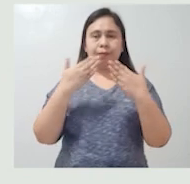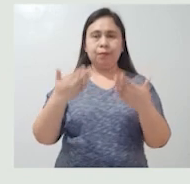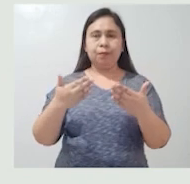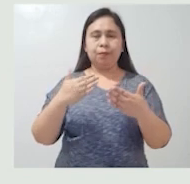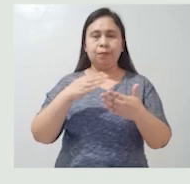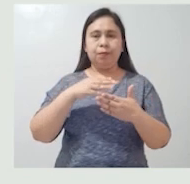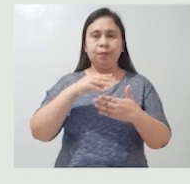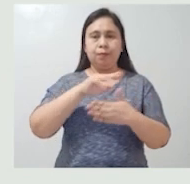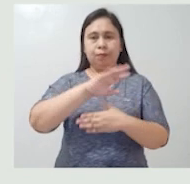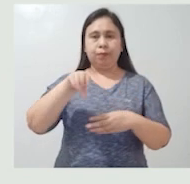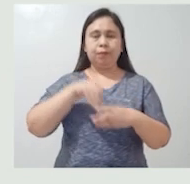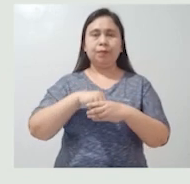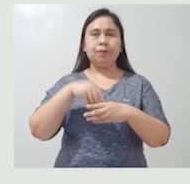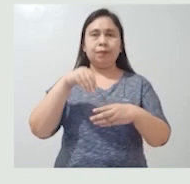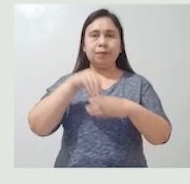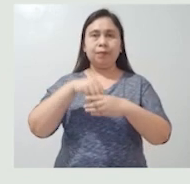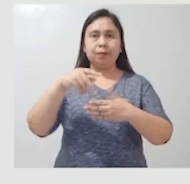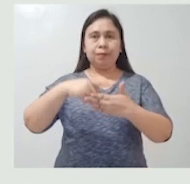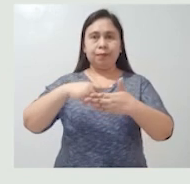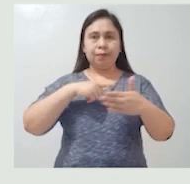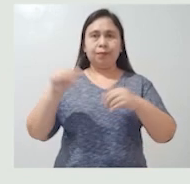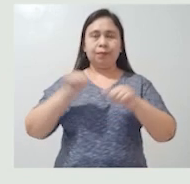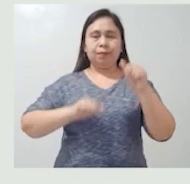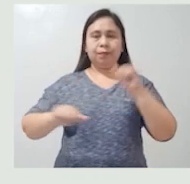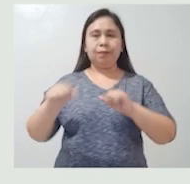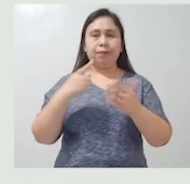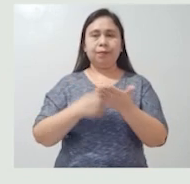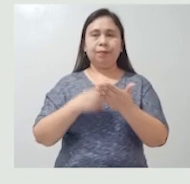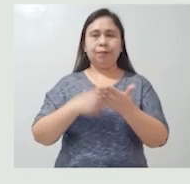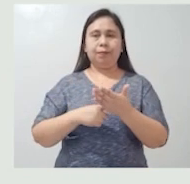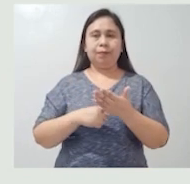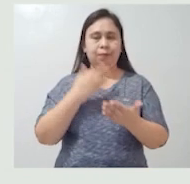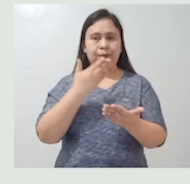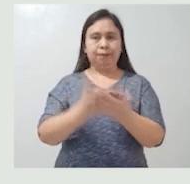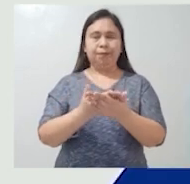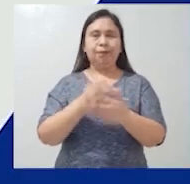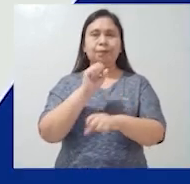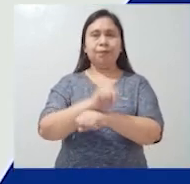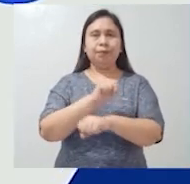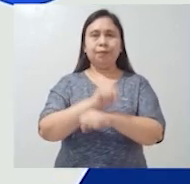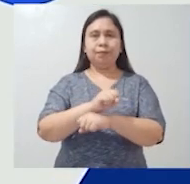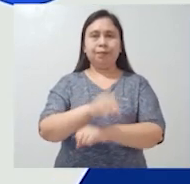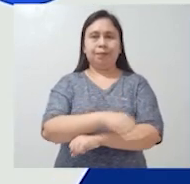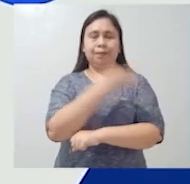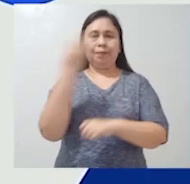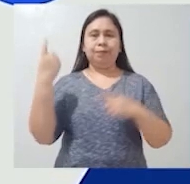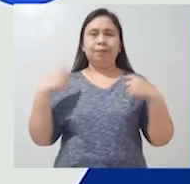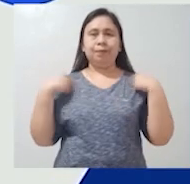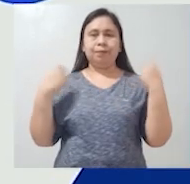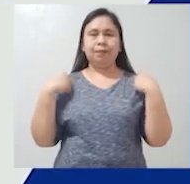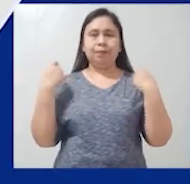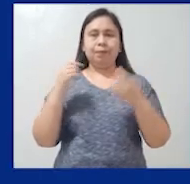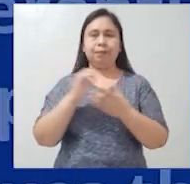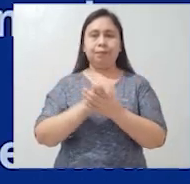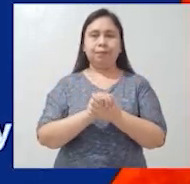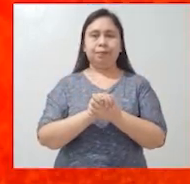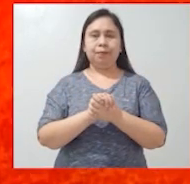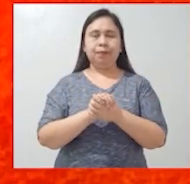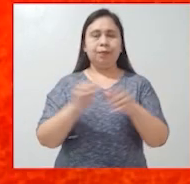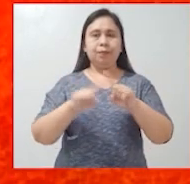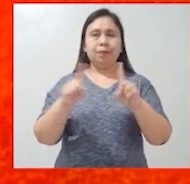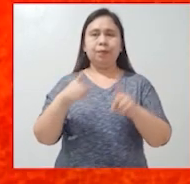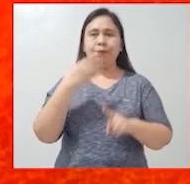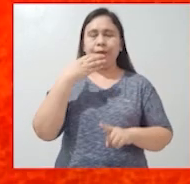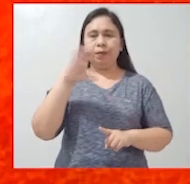Thank you for participating in our preliminary activity and discussion. Good job, Fernandino Teens! We will differentiate